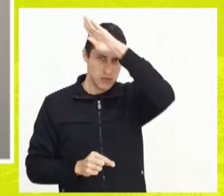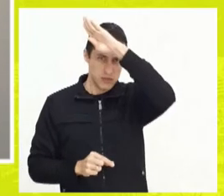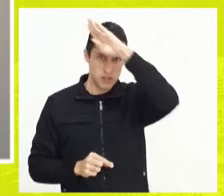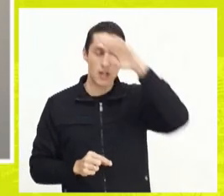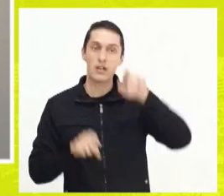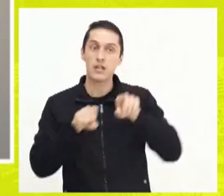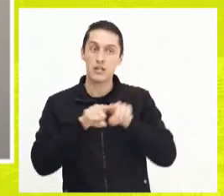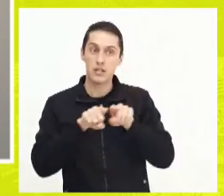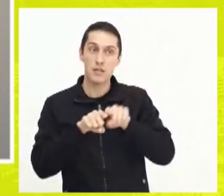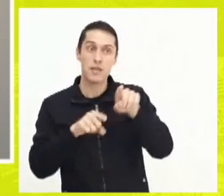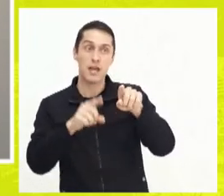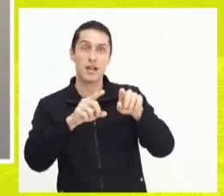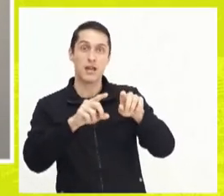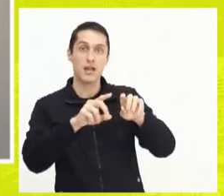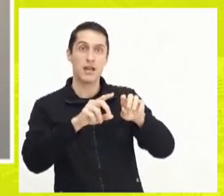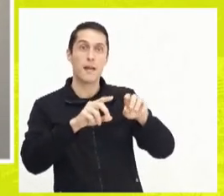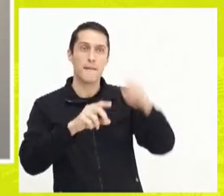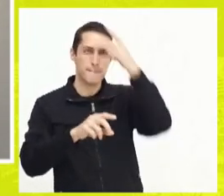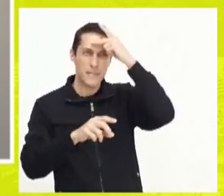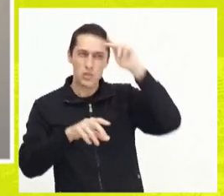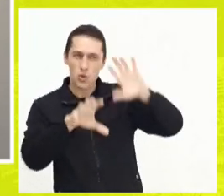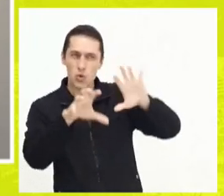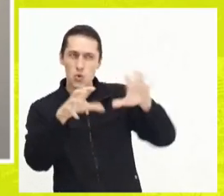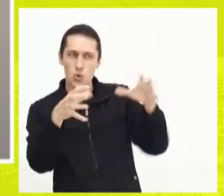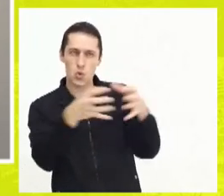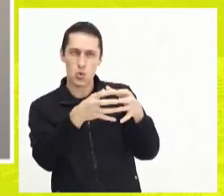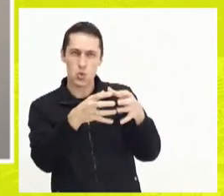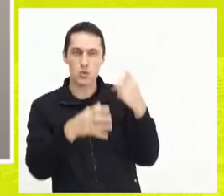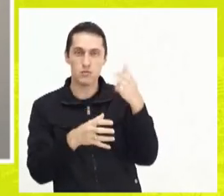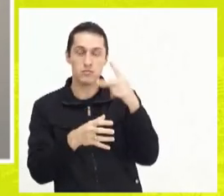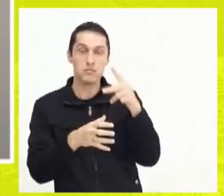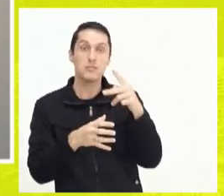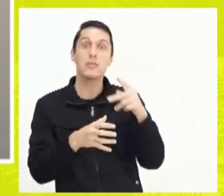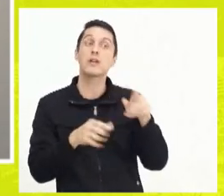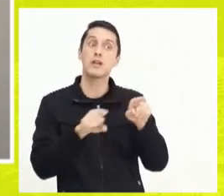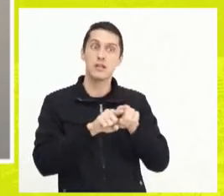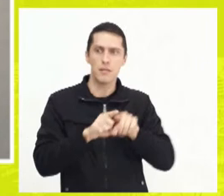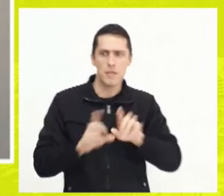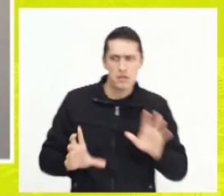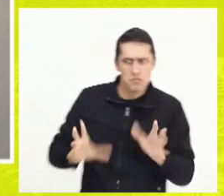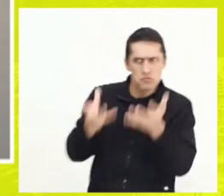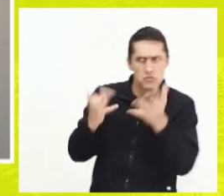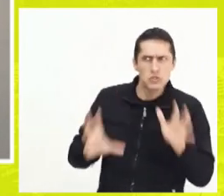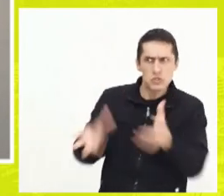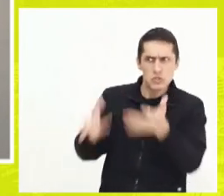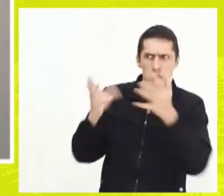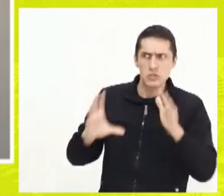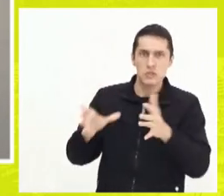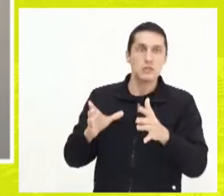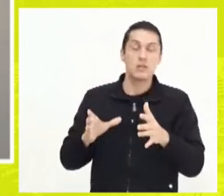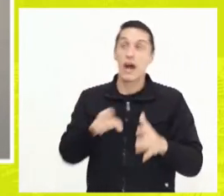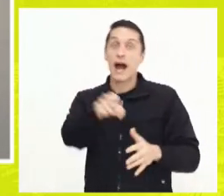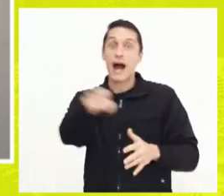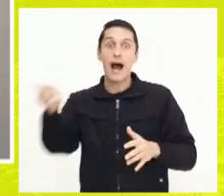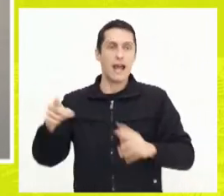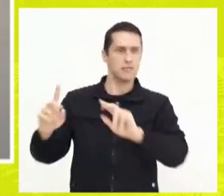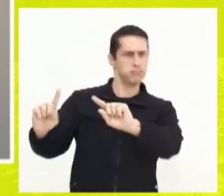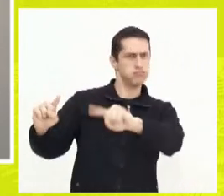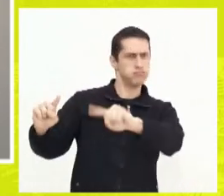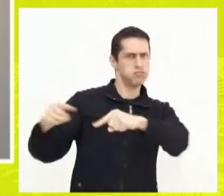the politicians that were surrounding the the little fans the the